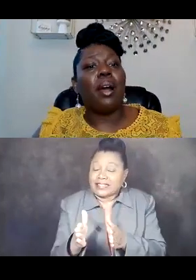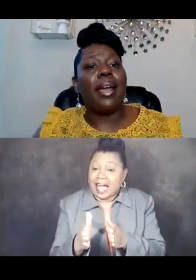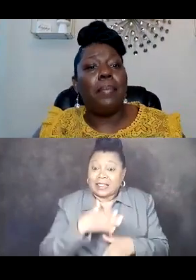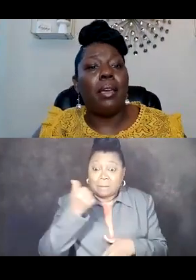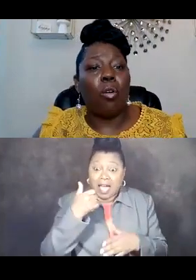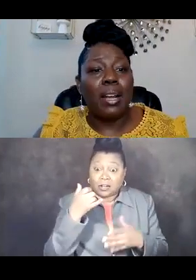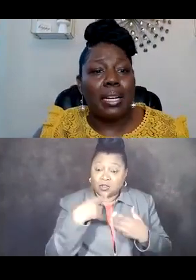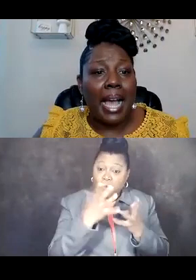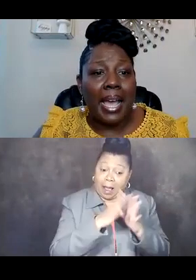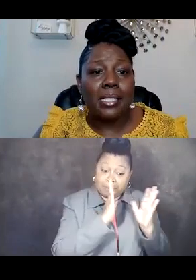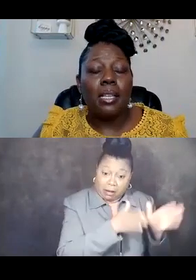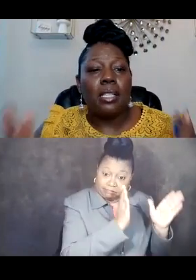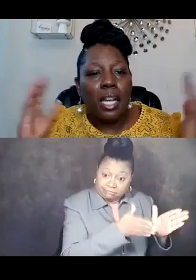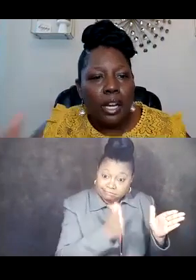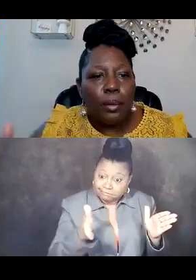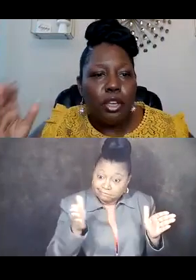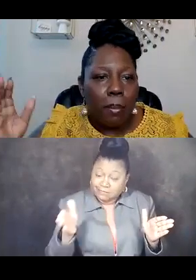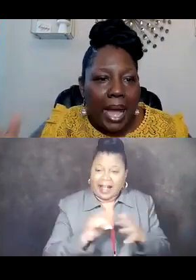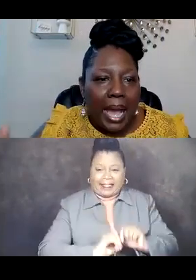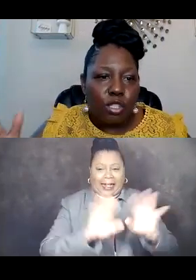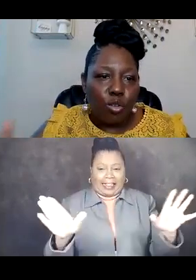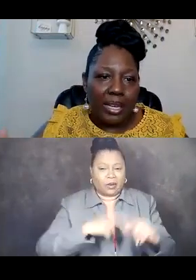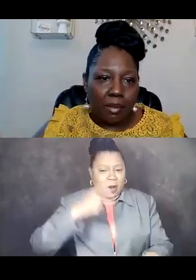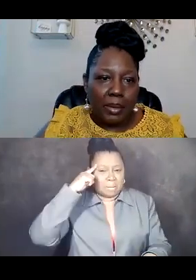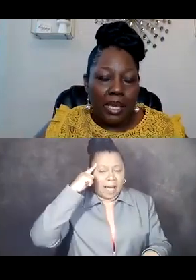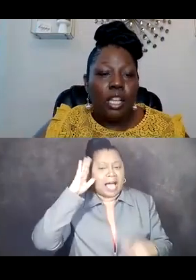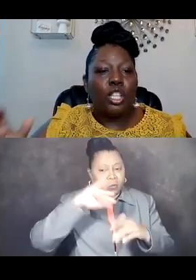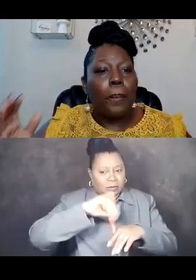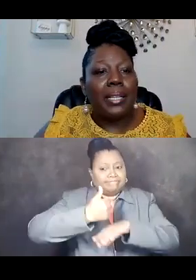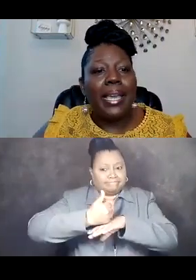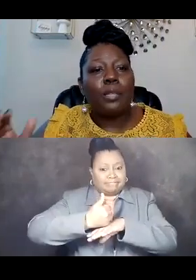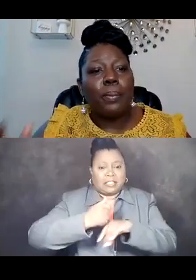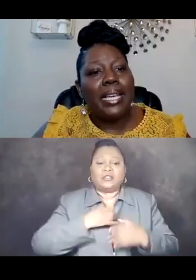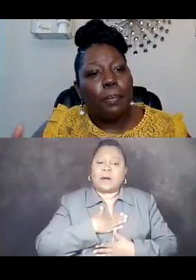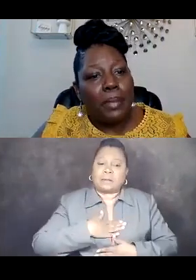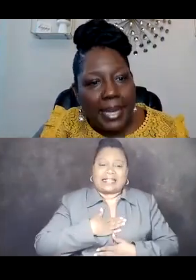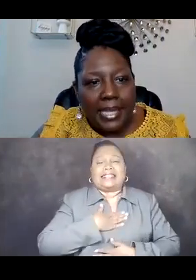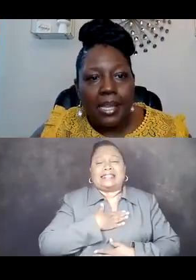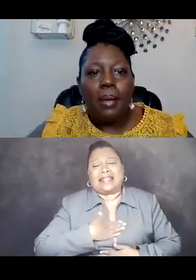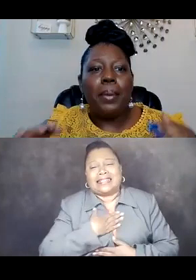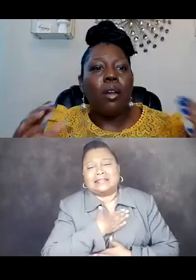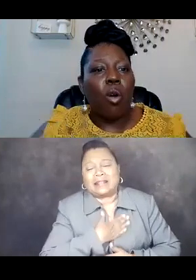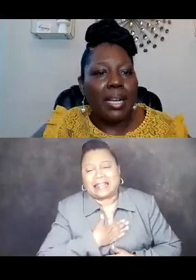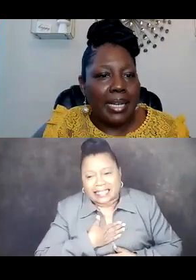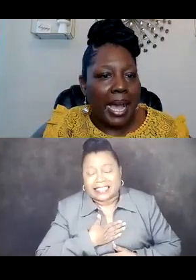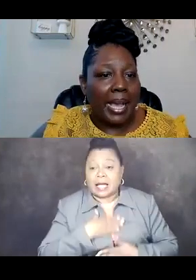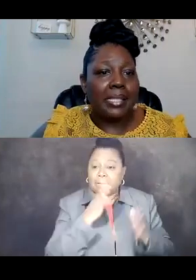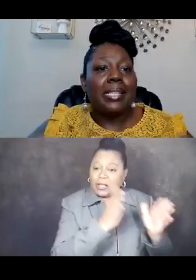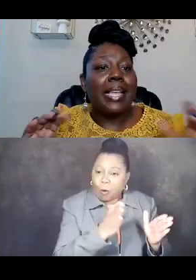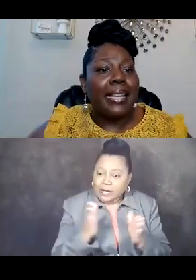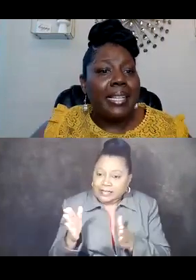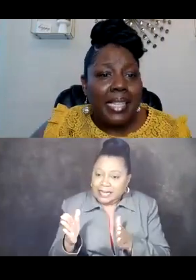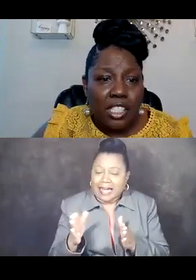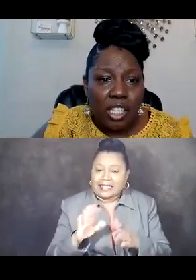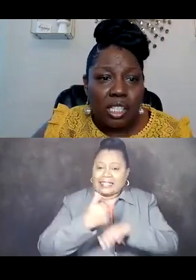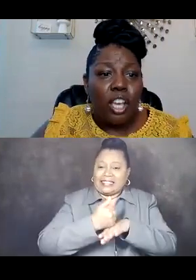you are at being organized, the clearer your mind is going to be. So please, please, please be organized.